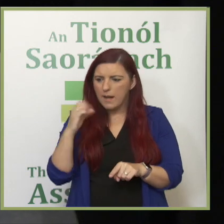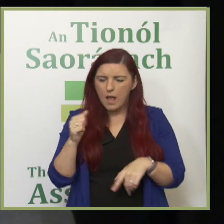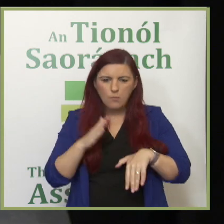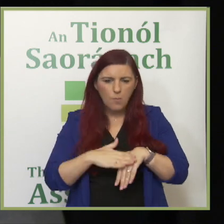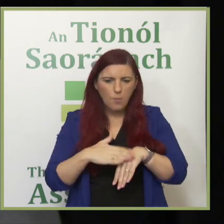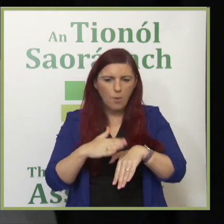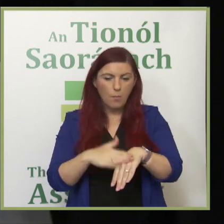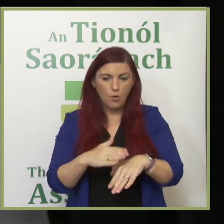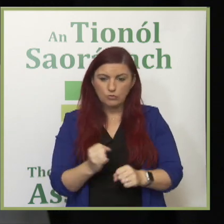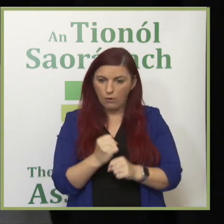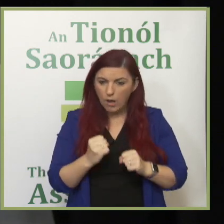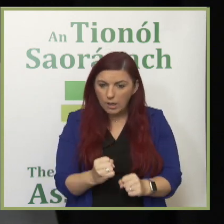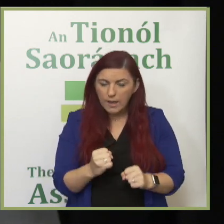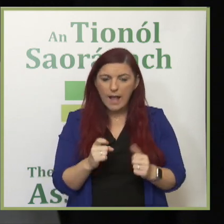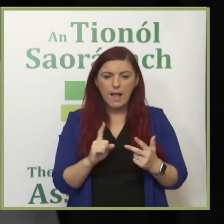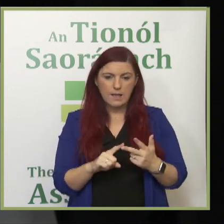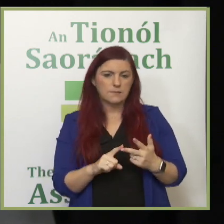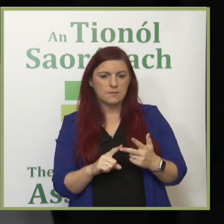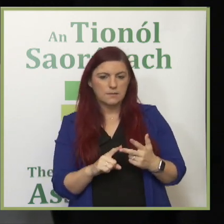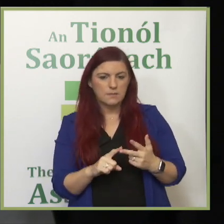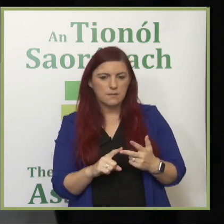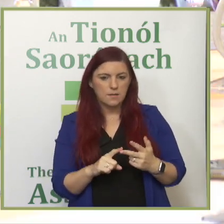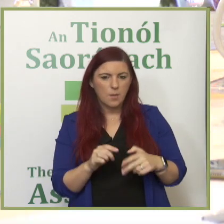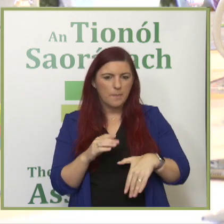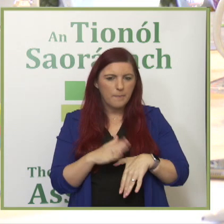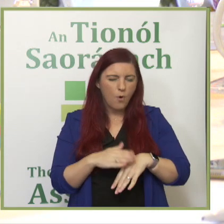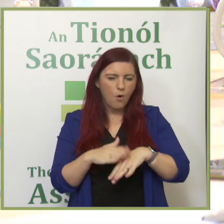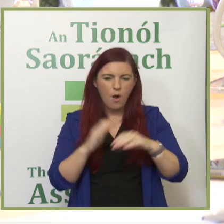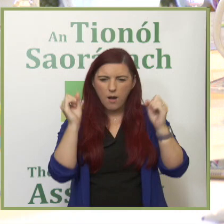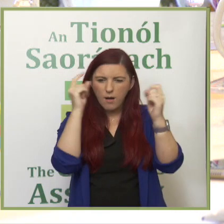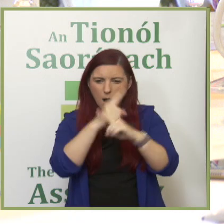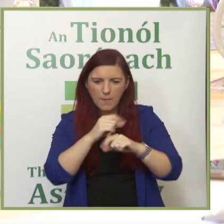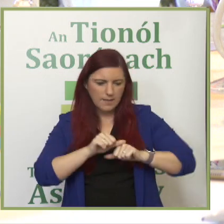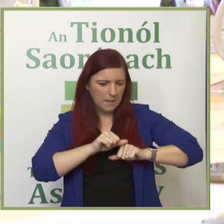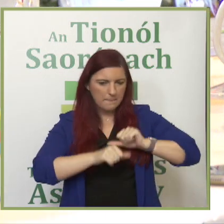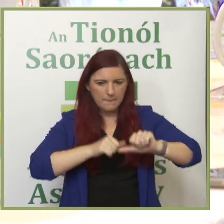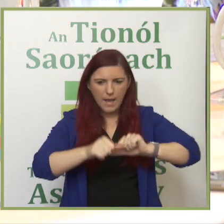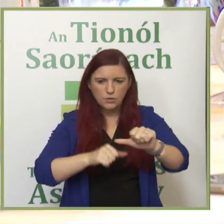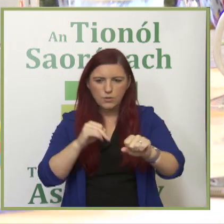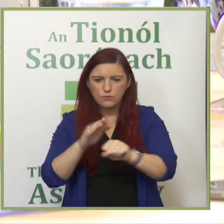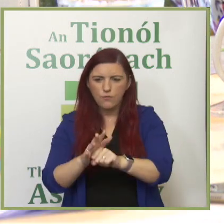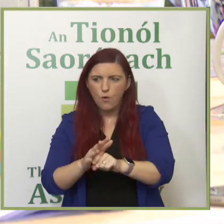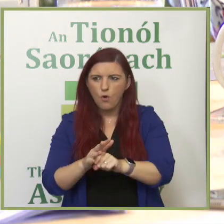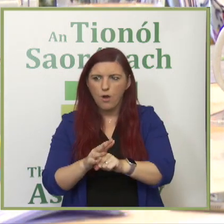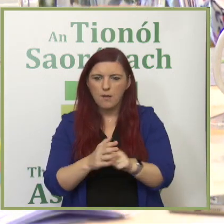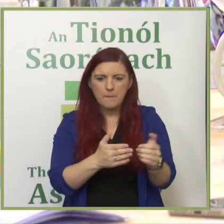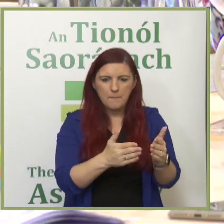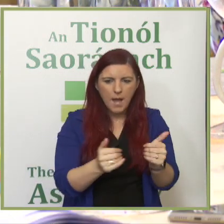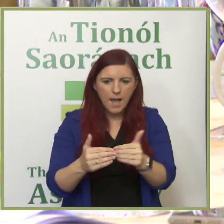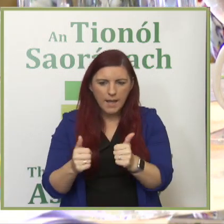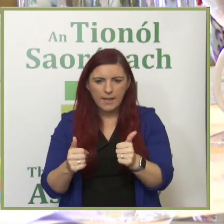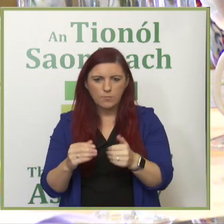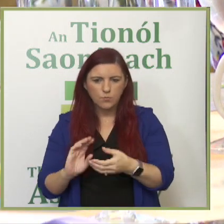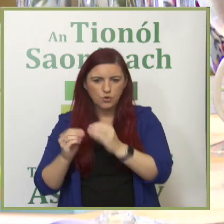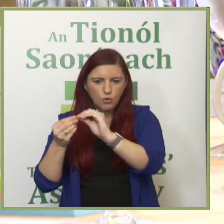more potent, and it's also driving more complex patterns of drug consumption. We're still seeing that